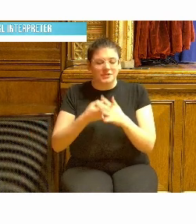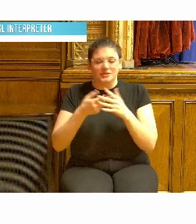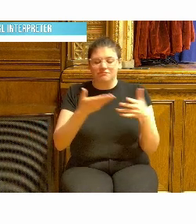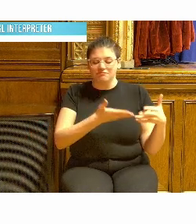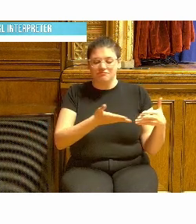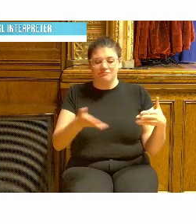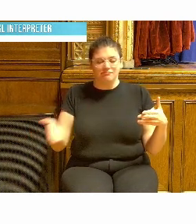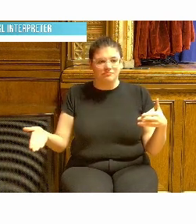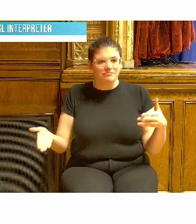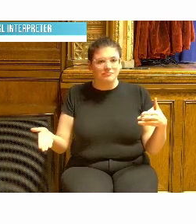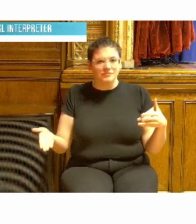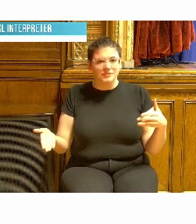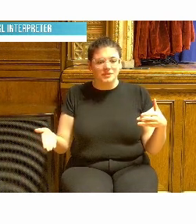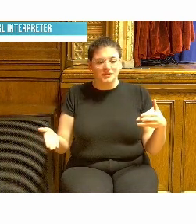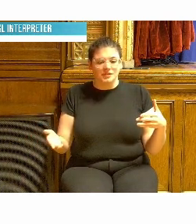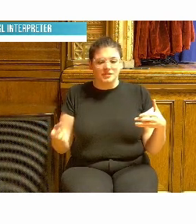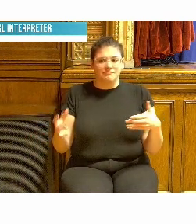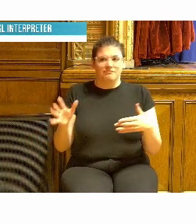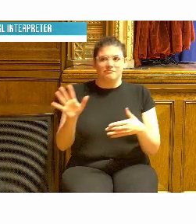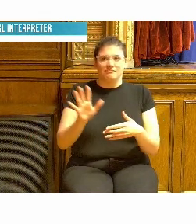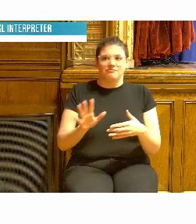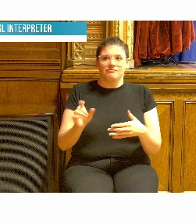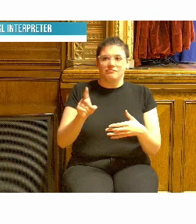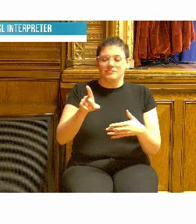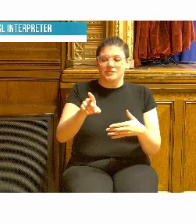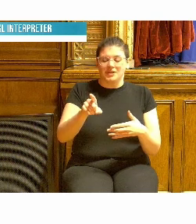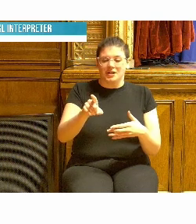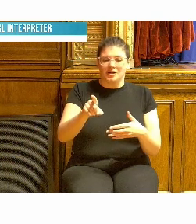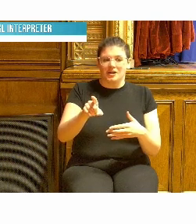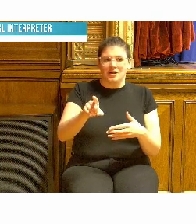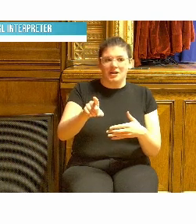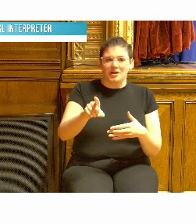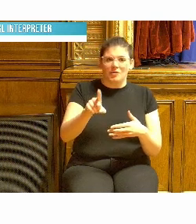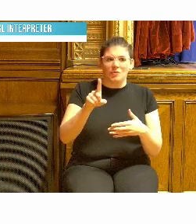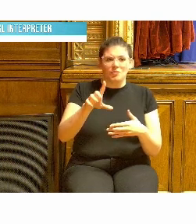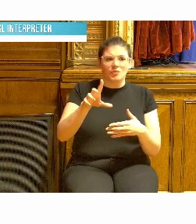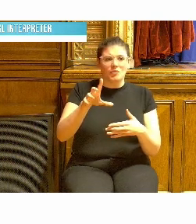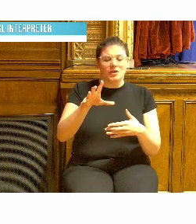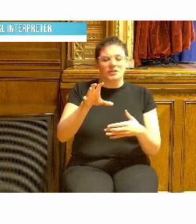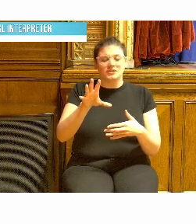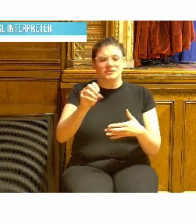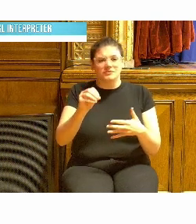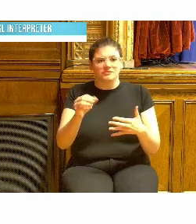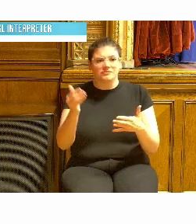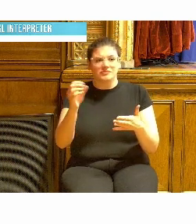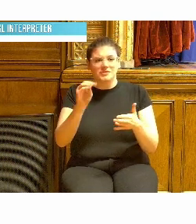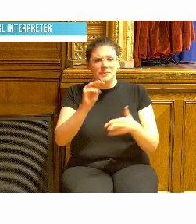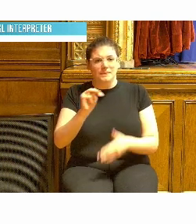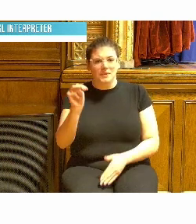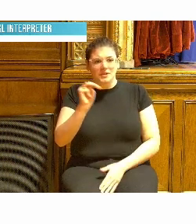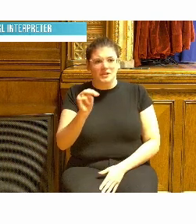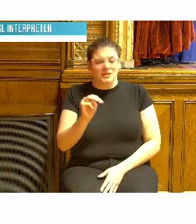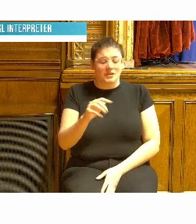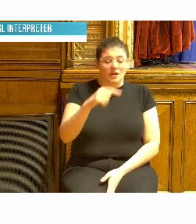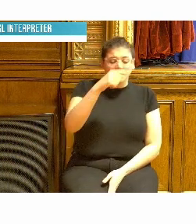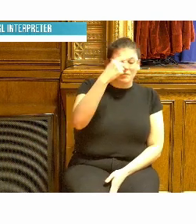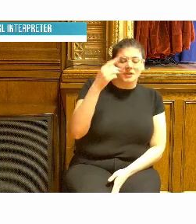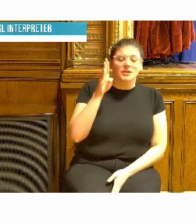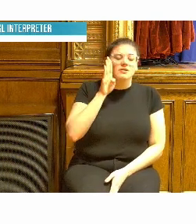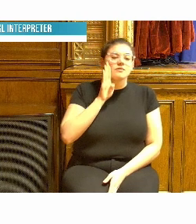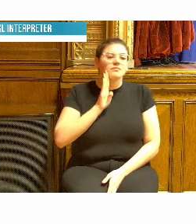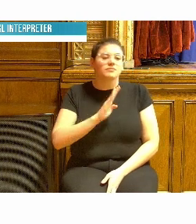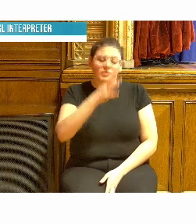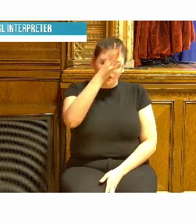over 1.5 million black and brown men, women, and children